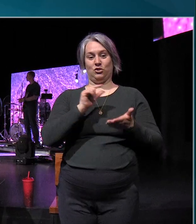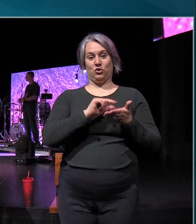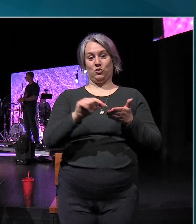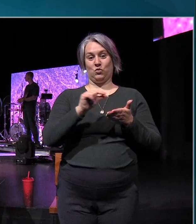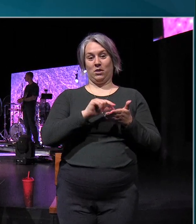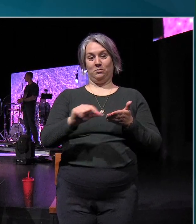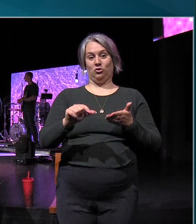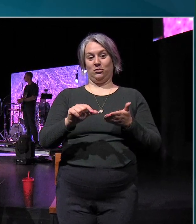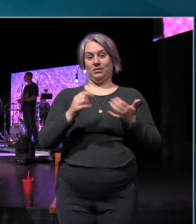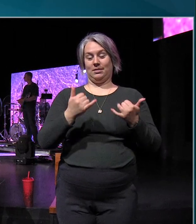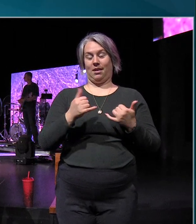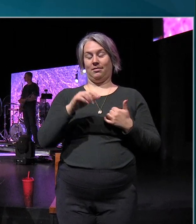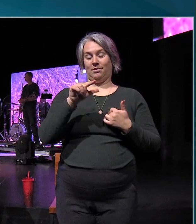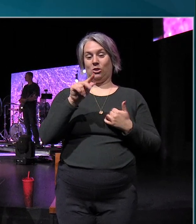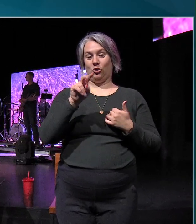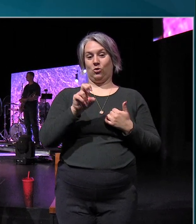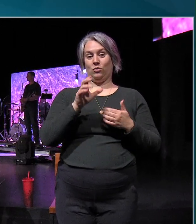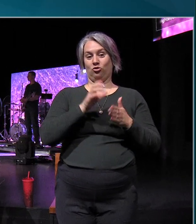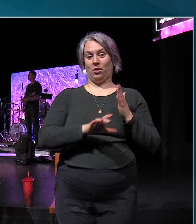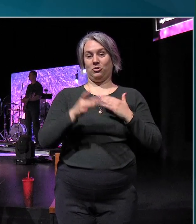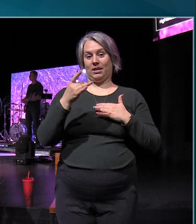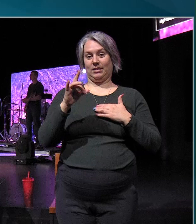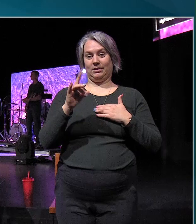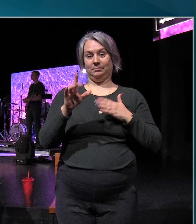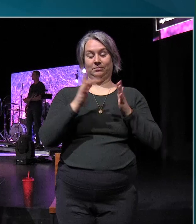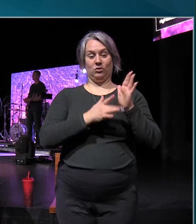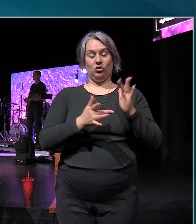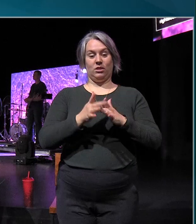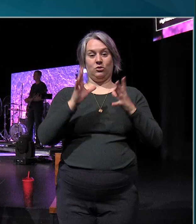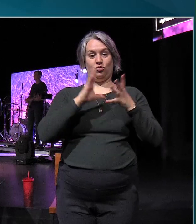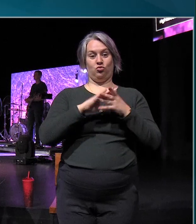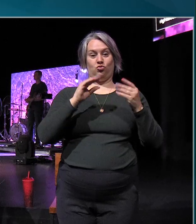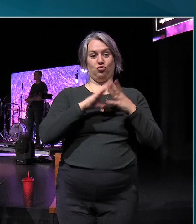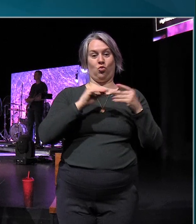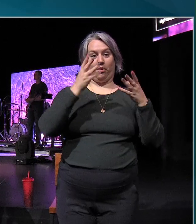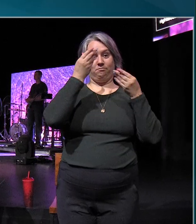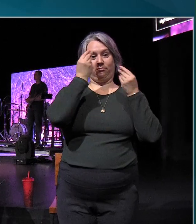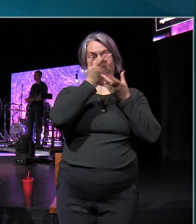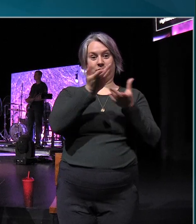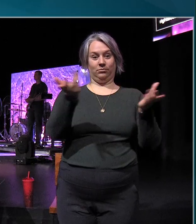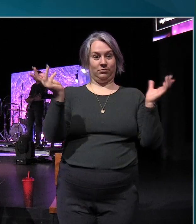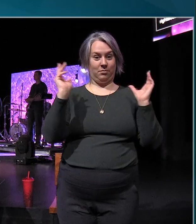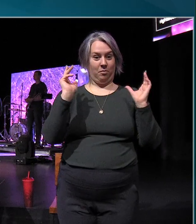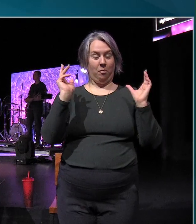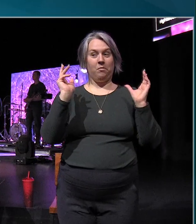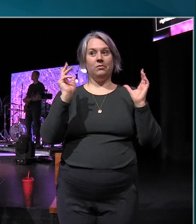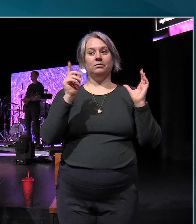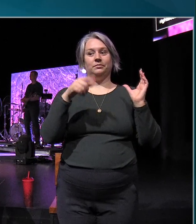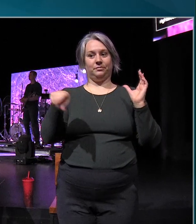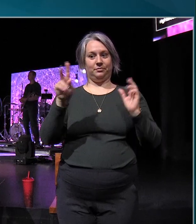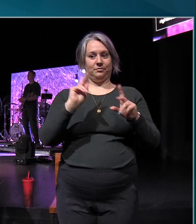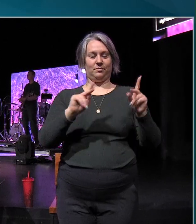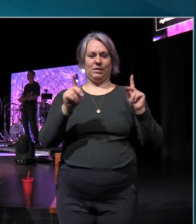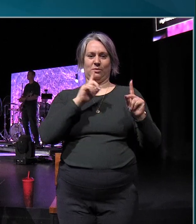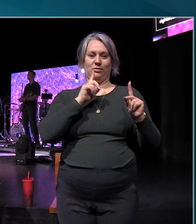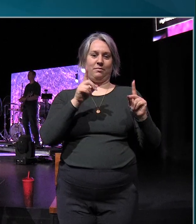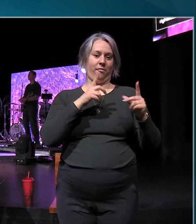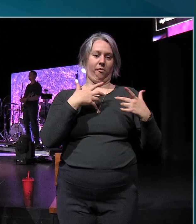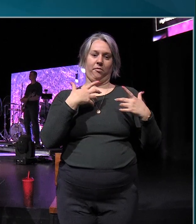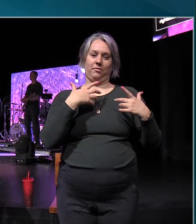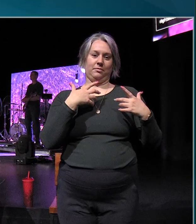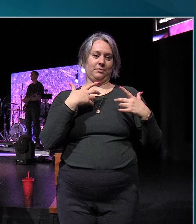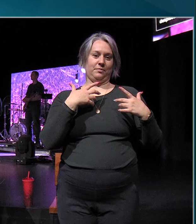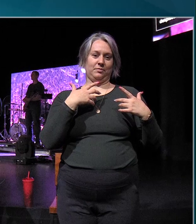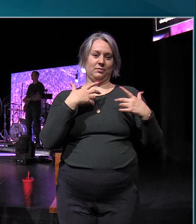18. Then Jesus told this story to some who had great confidence in their own righteousness and scorned everyone